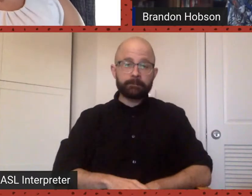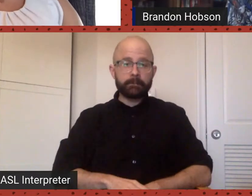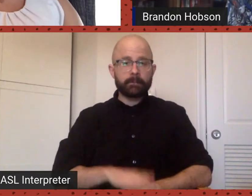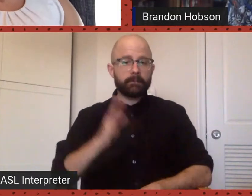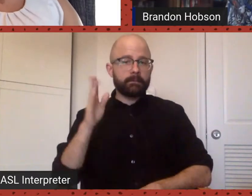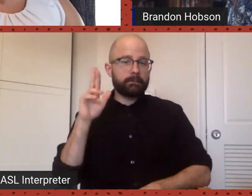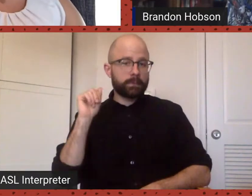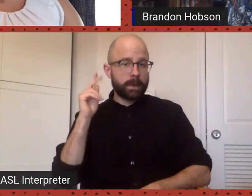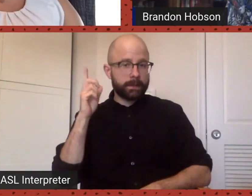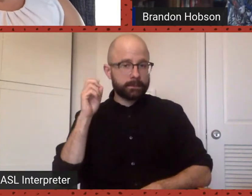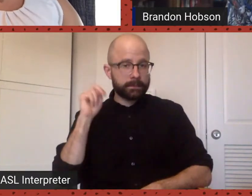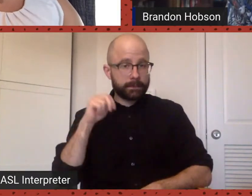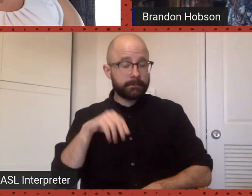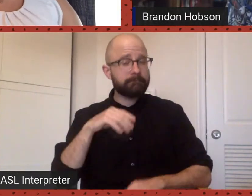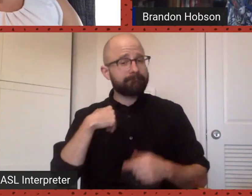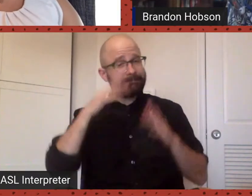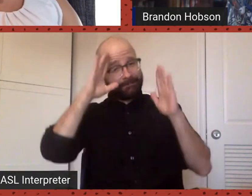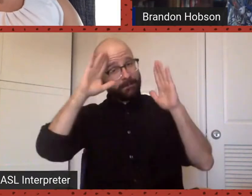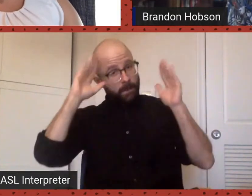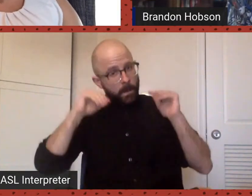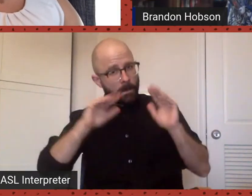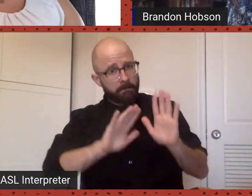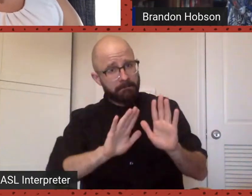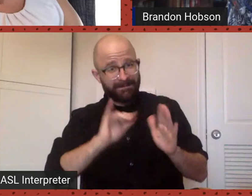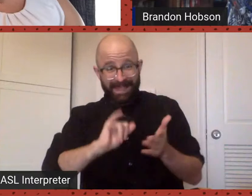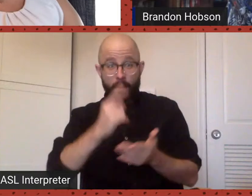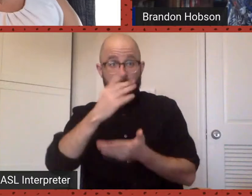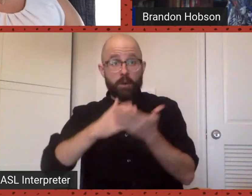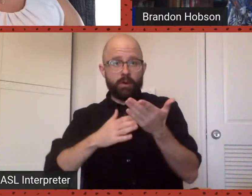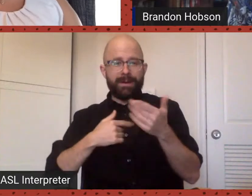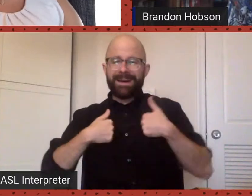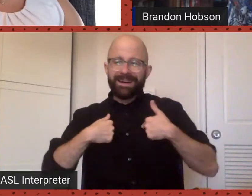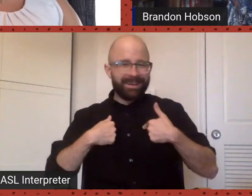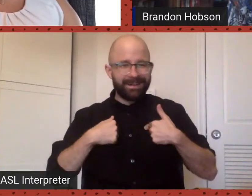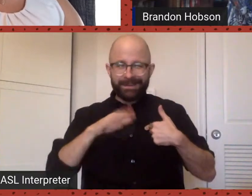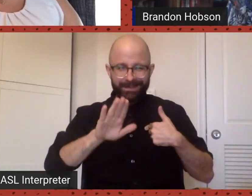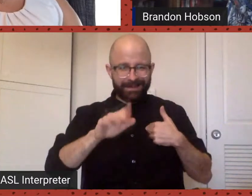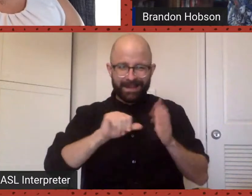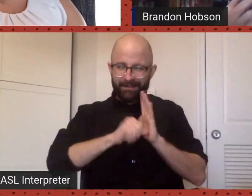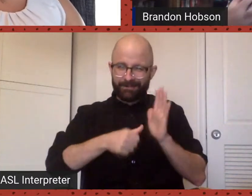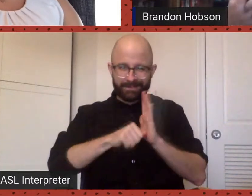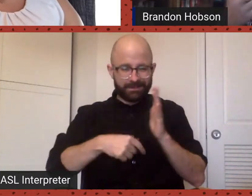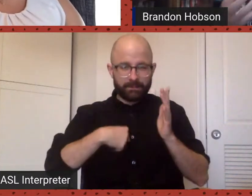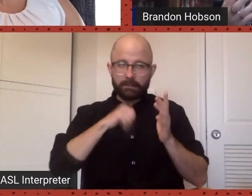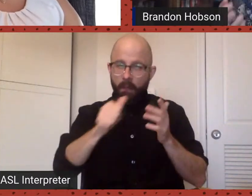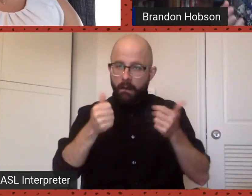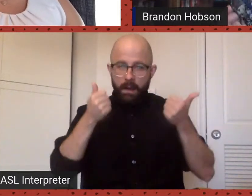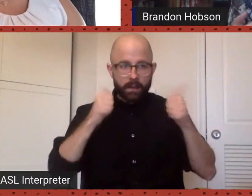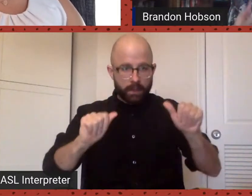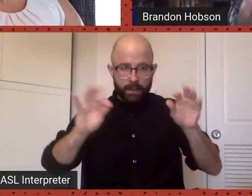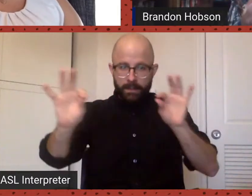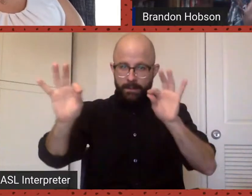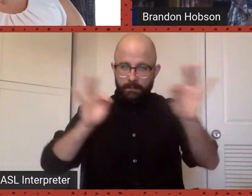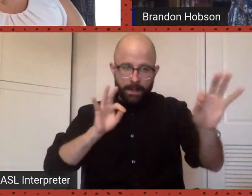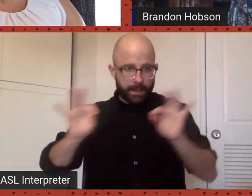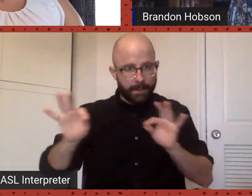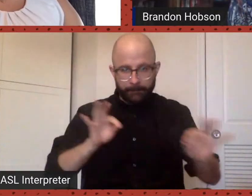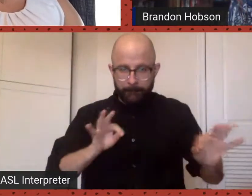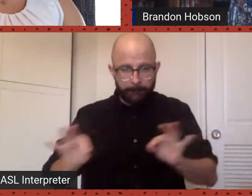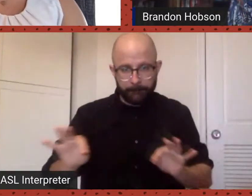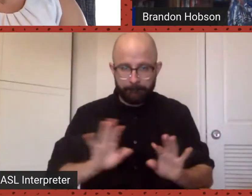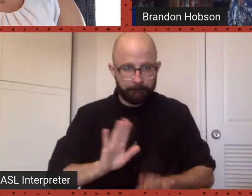again, I'm not trying to explain things through this, but I'm trying to give, I mean, the way that